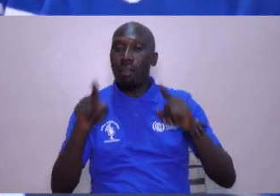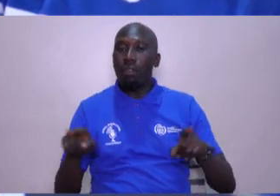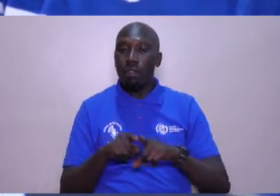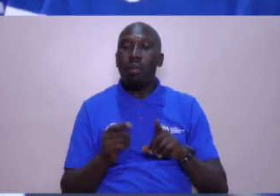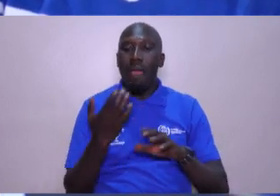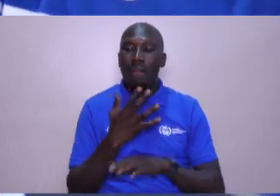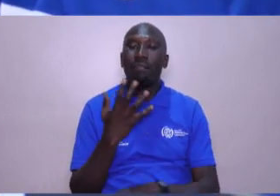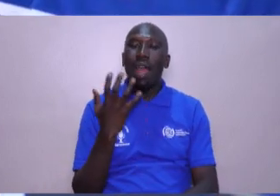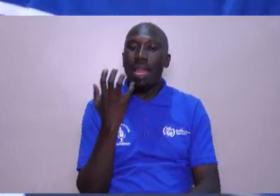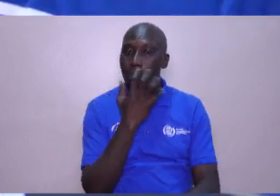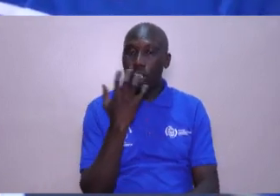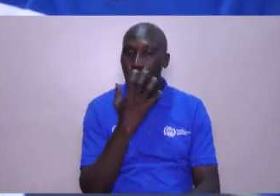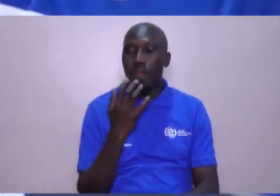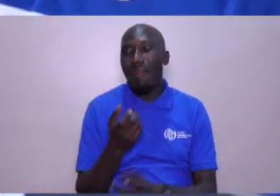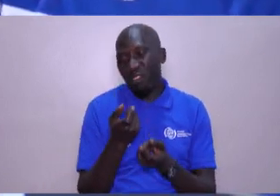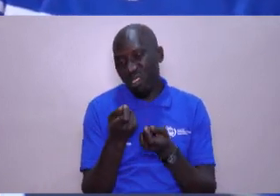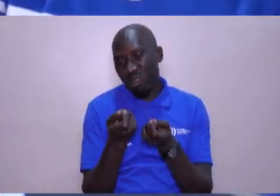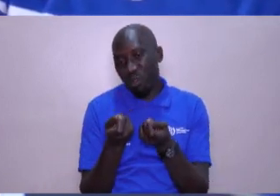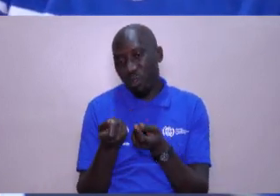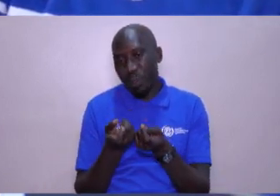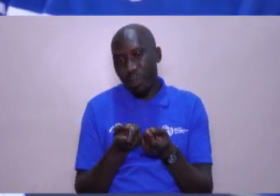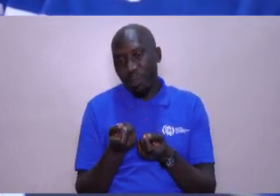animation and a few